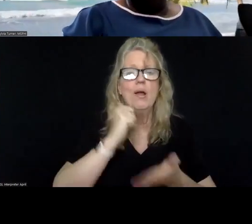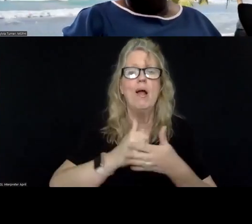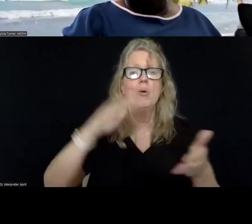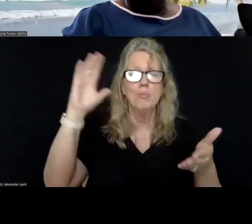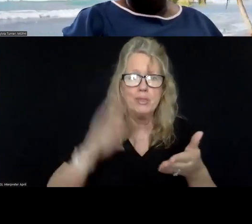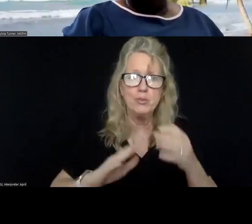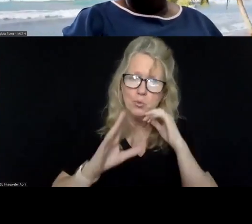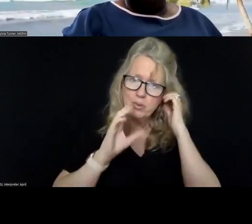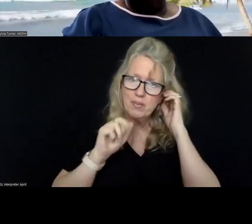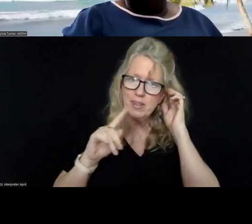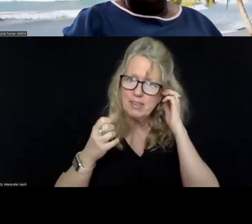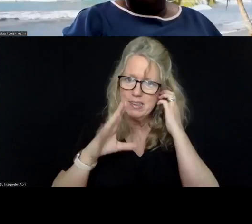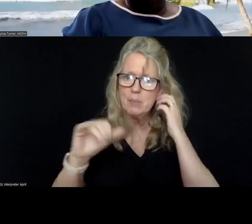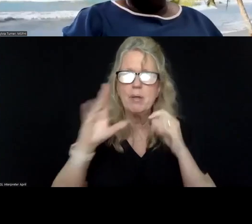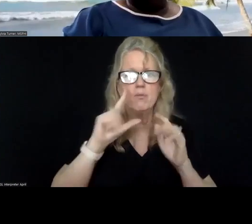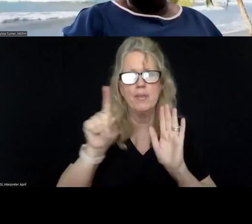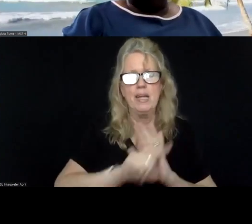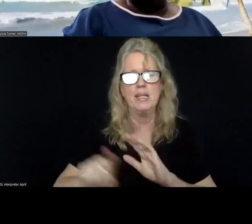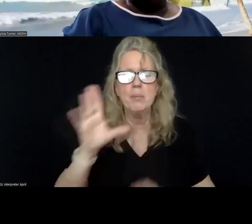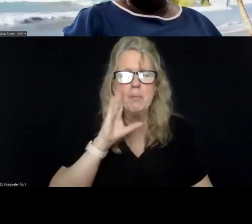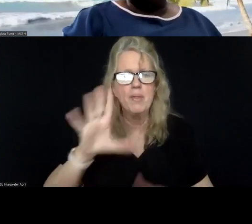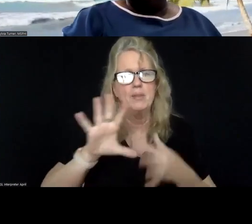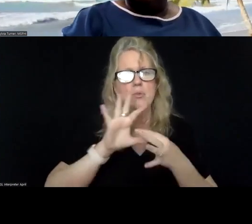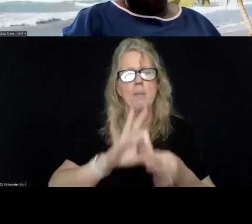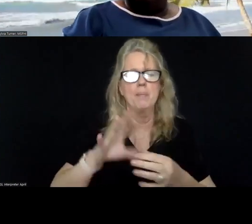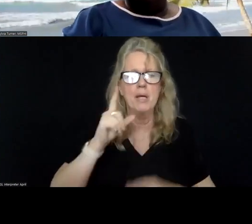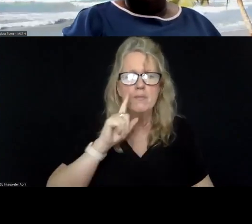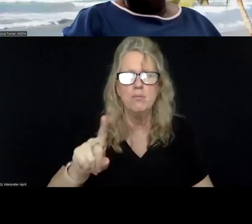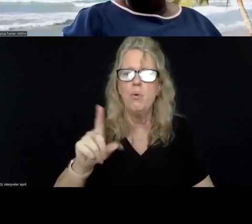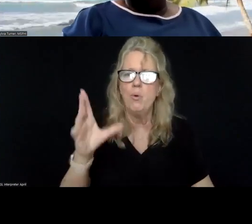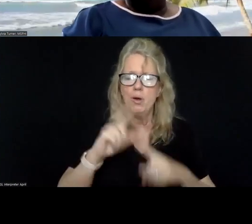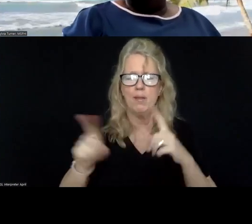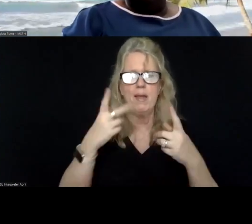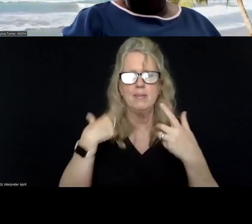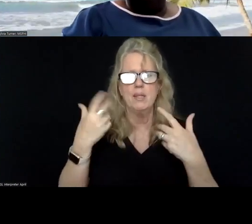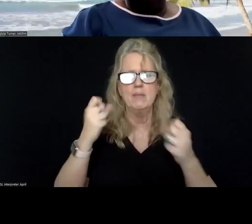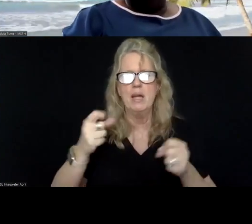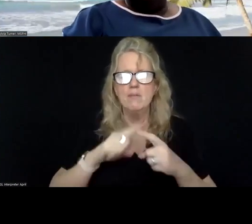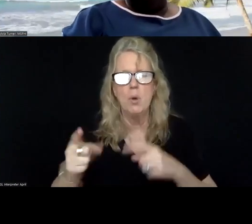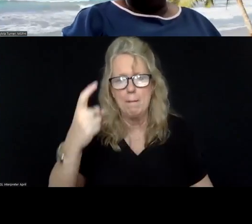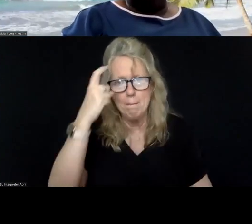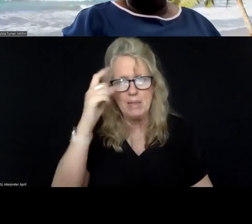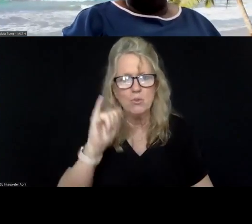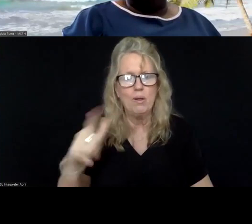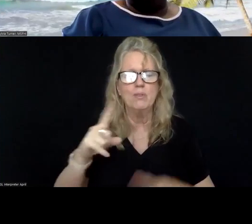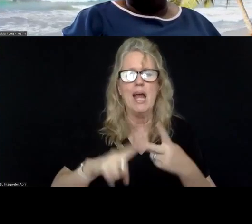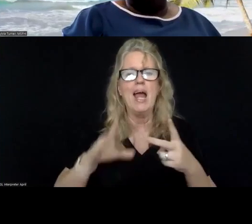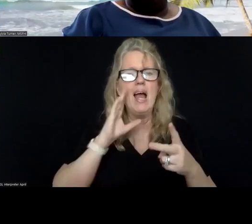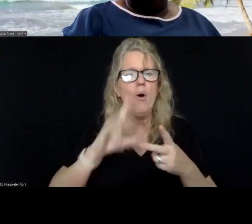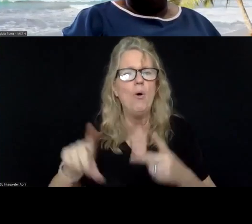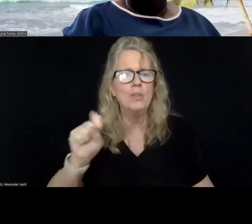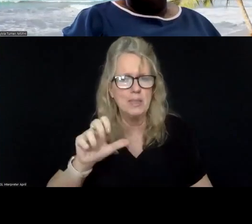the stigma and the negativity associated with seeking help for mental illness and for substance